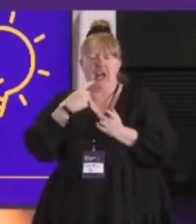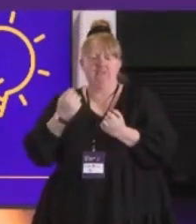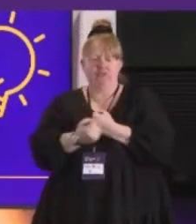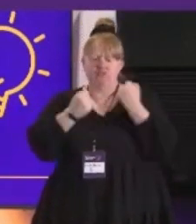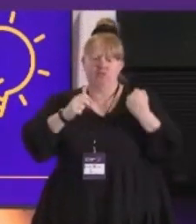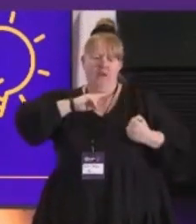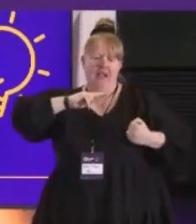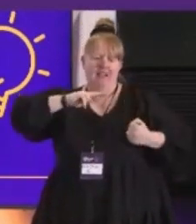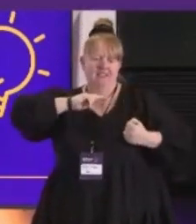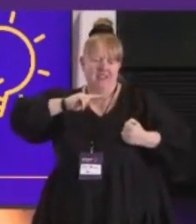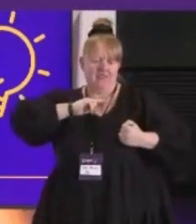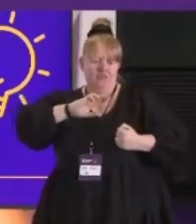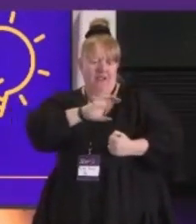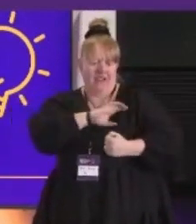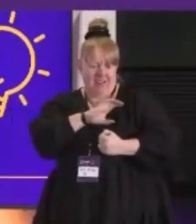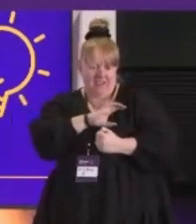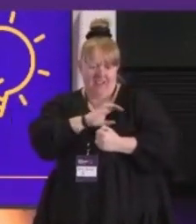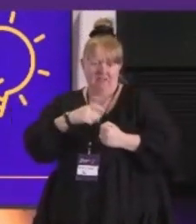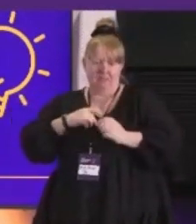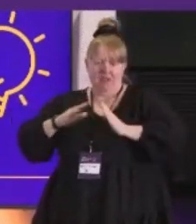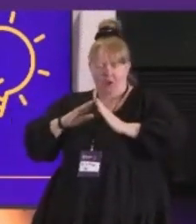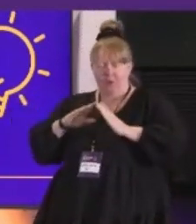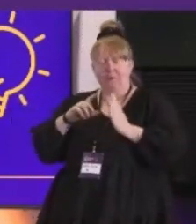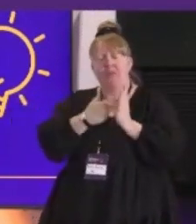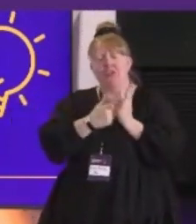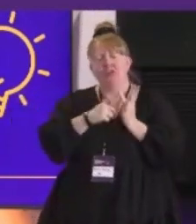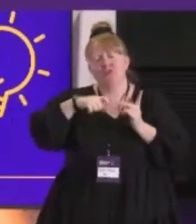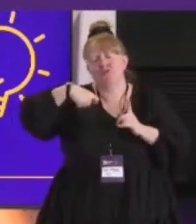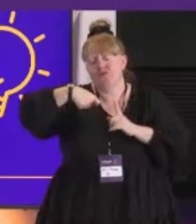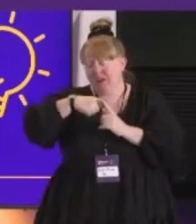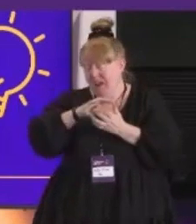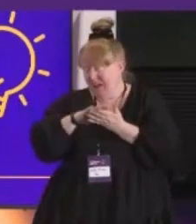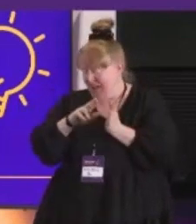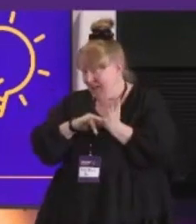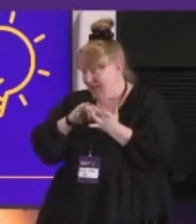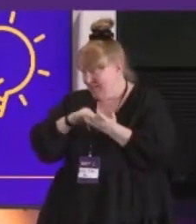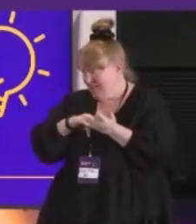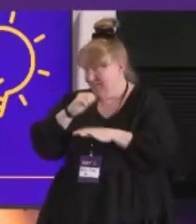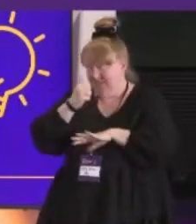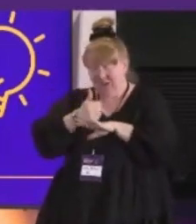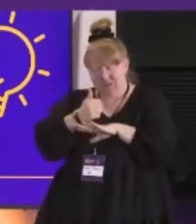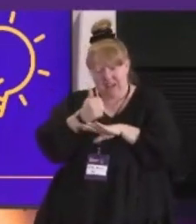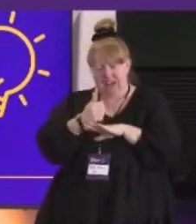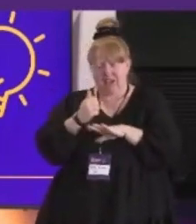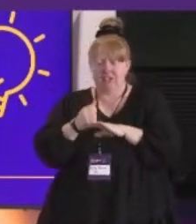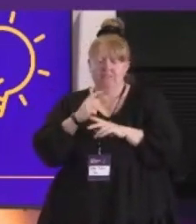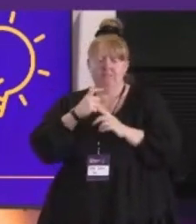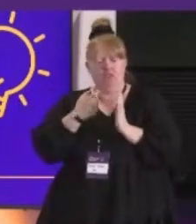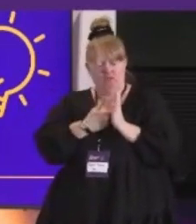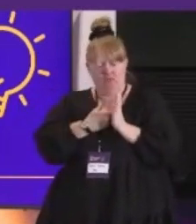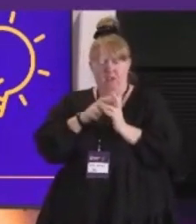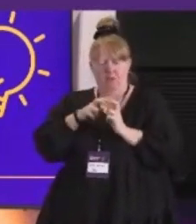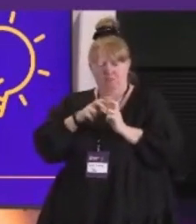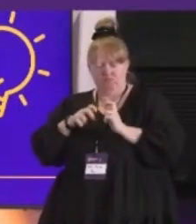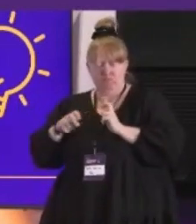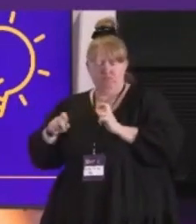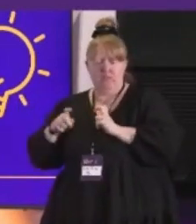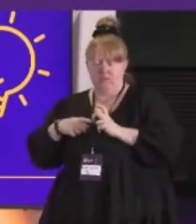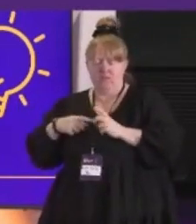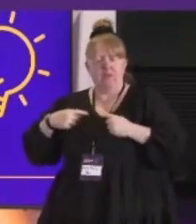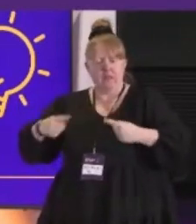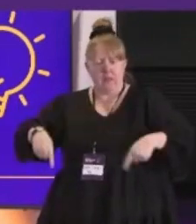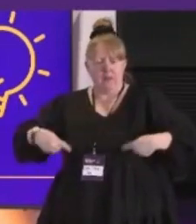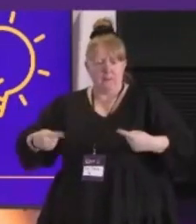So the Rick Hansen Foundation, if you're not familiar with it, in 1985, Rick Hansen went around the world using his mobility